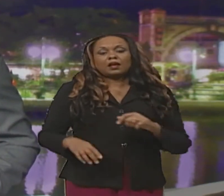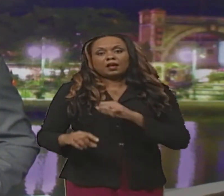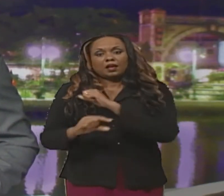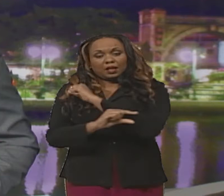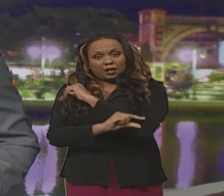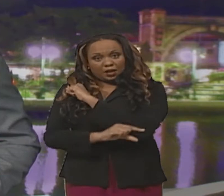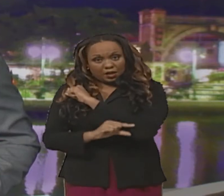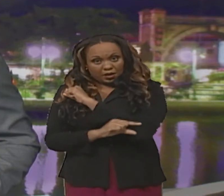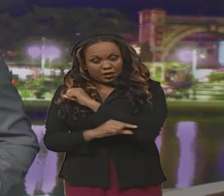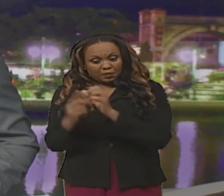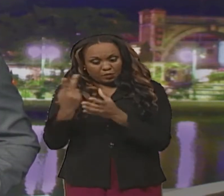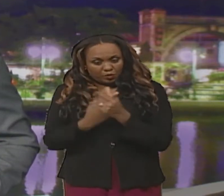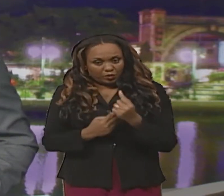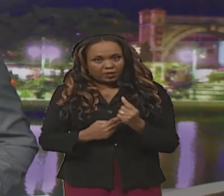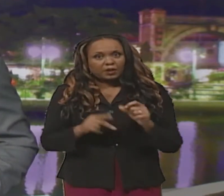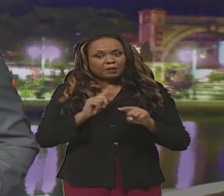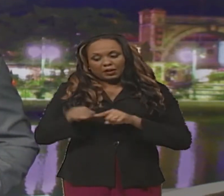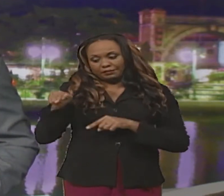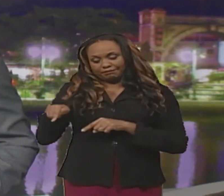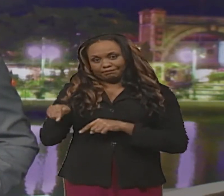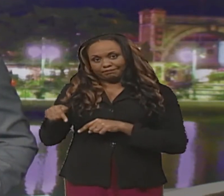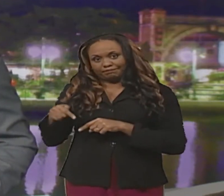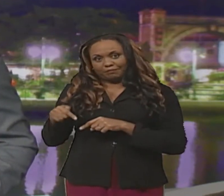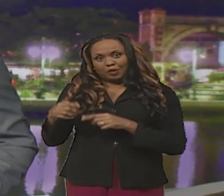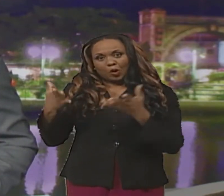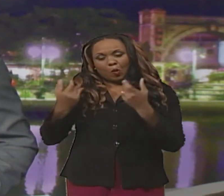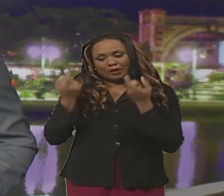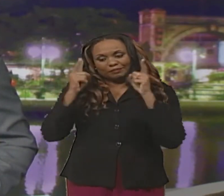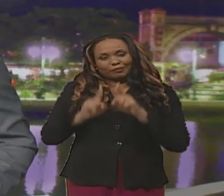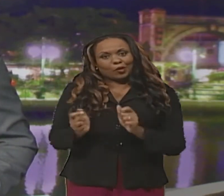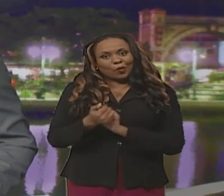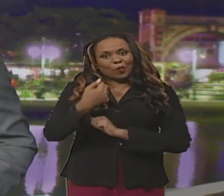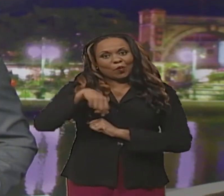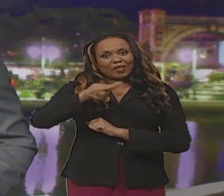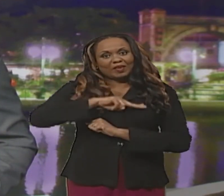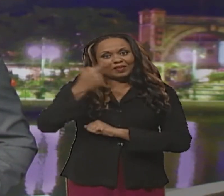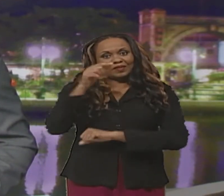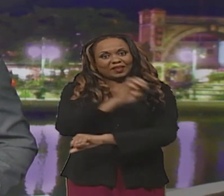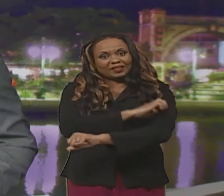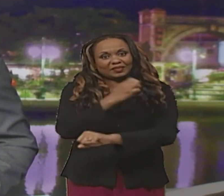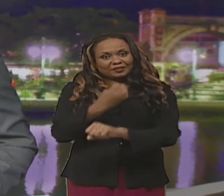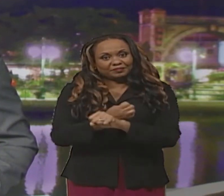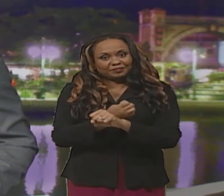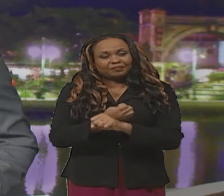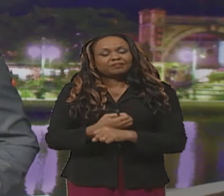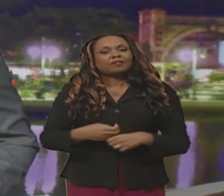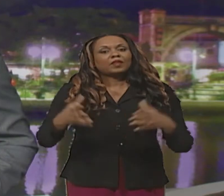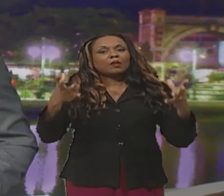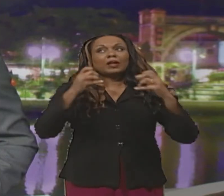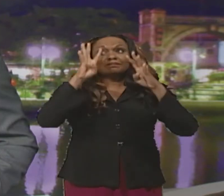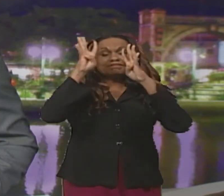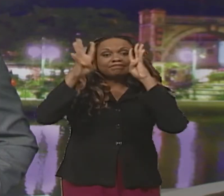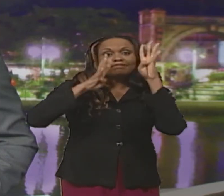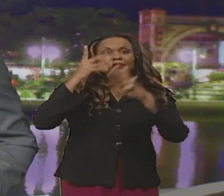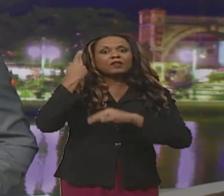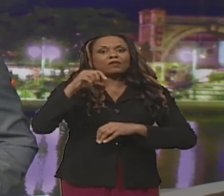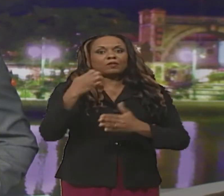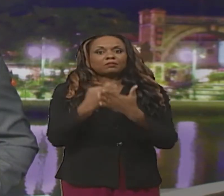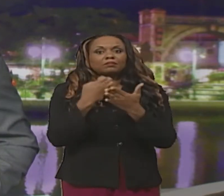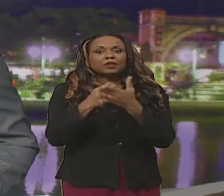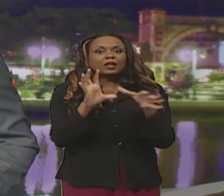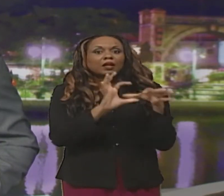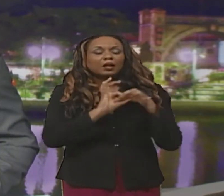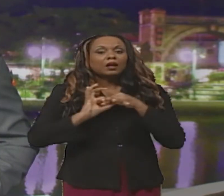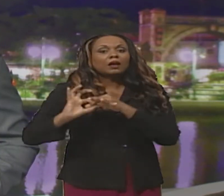with Barbados. President David Granger has announced his country is hoping to conclude a framework agreement for economic cooperation